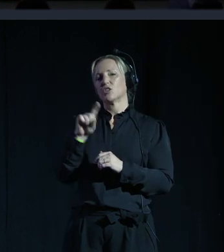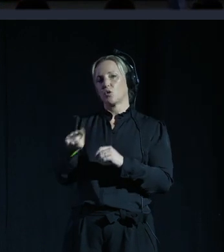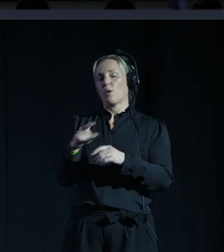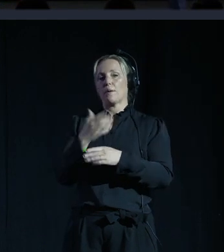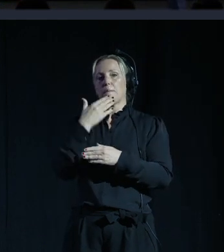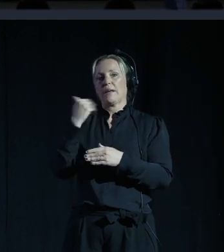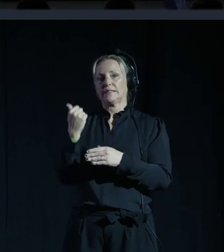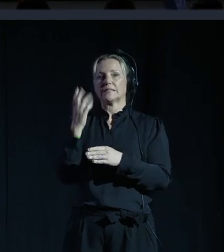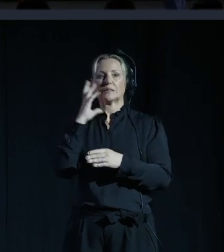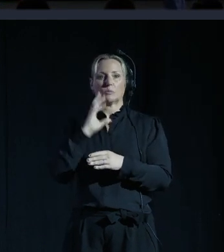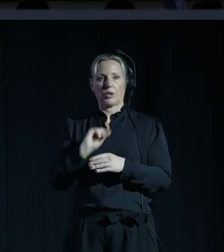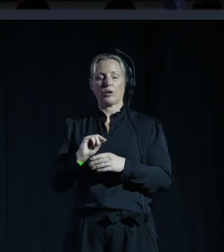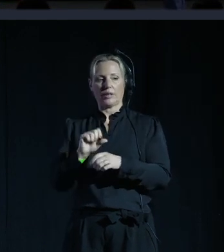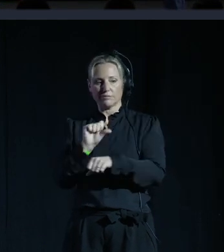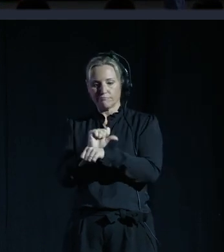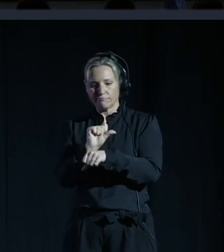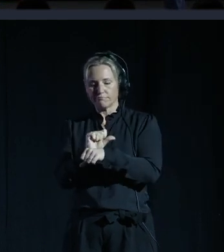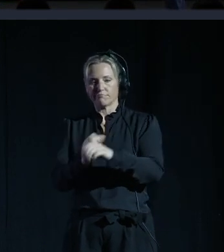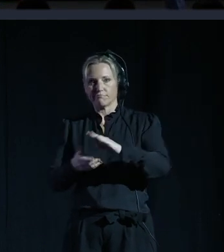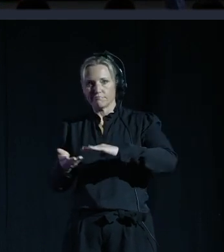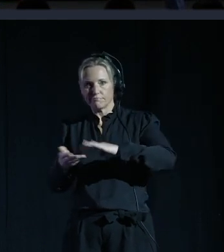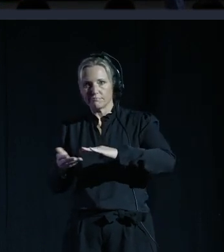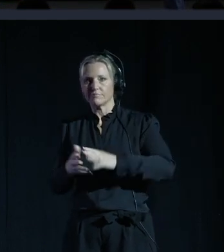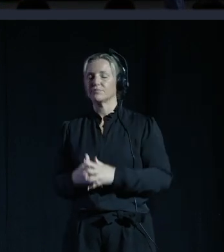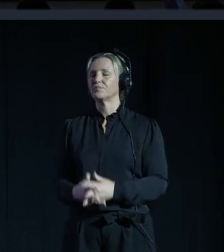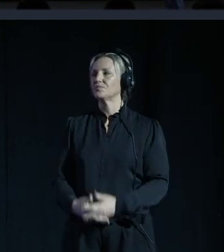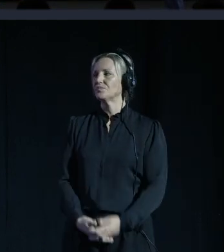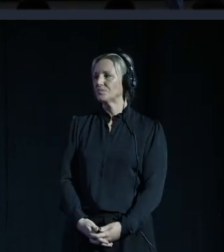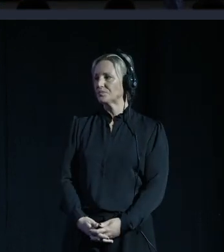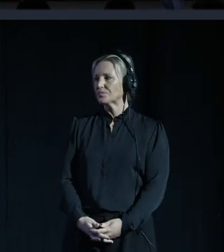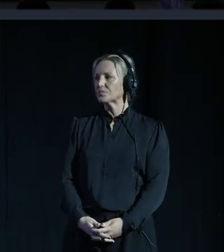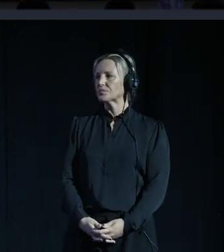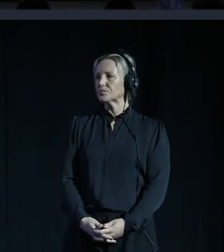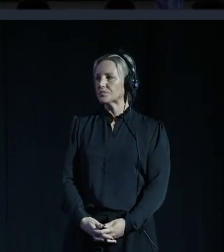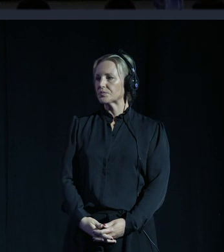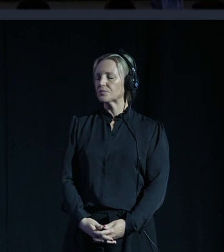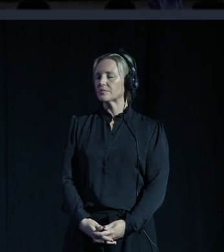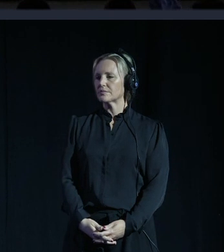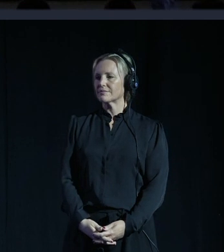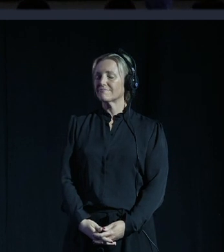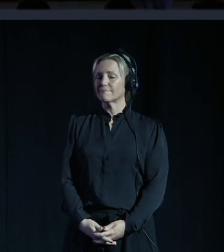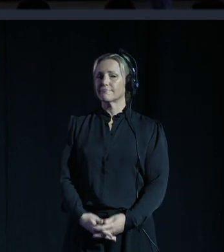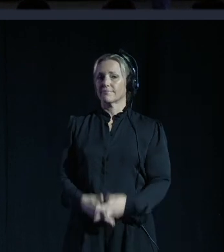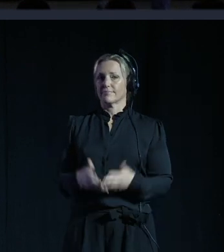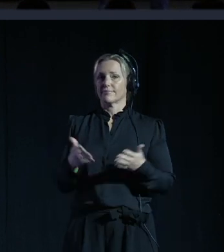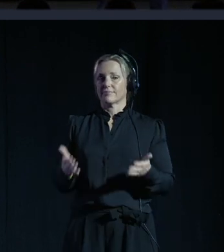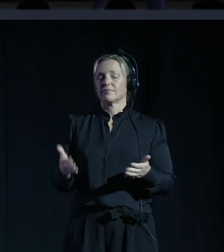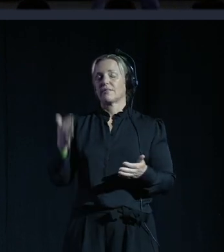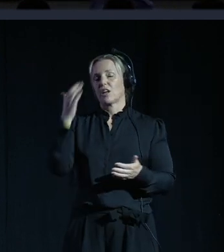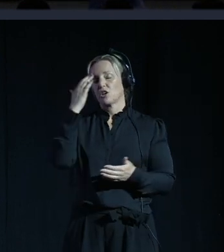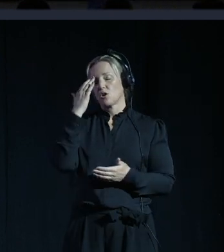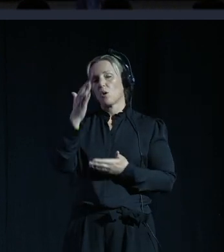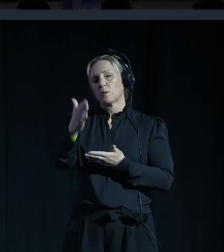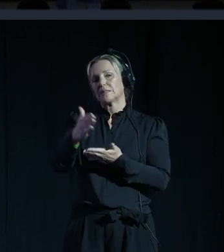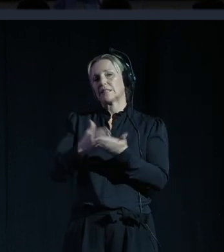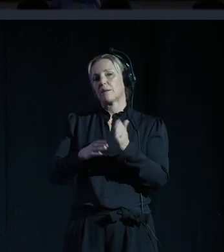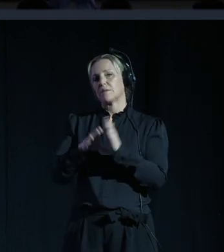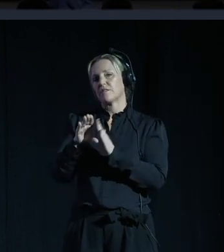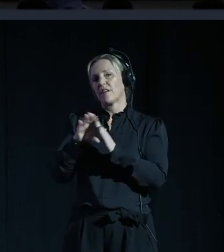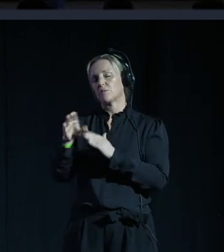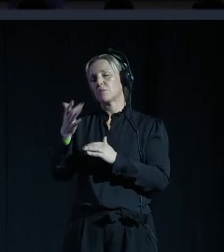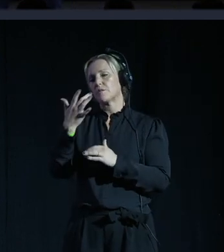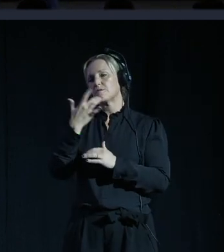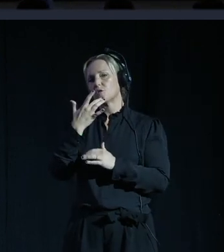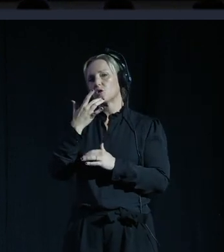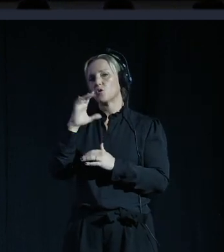right, now, I know, and I think we all know, that some developers prefer to code, test, and build